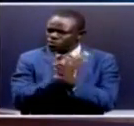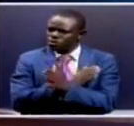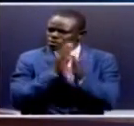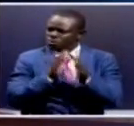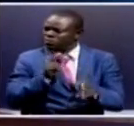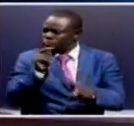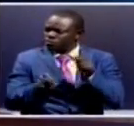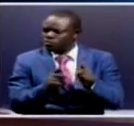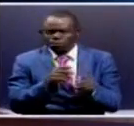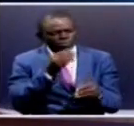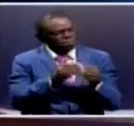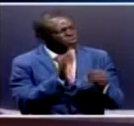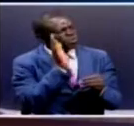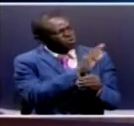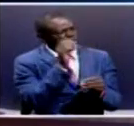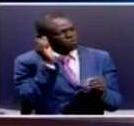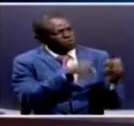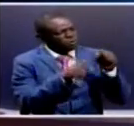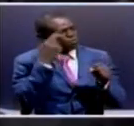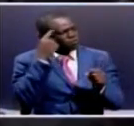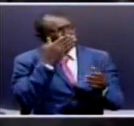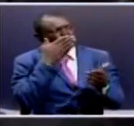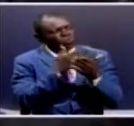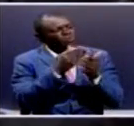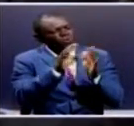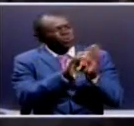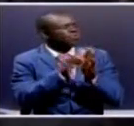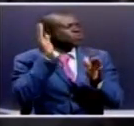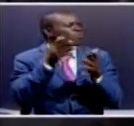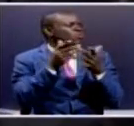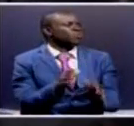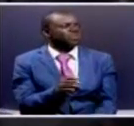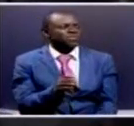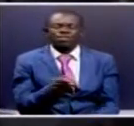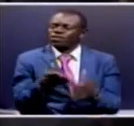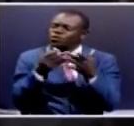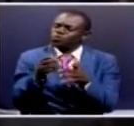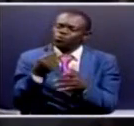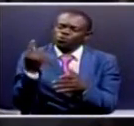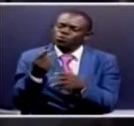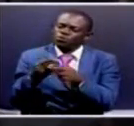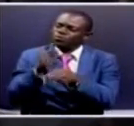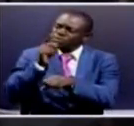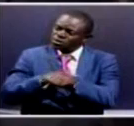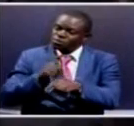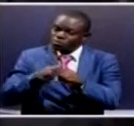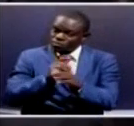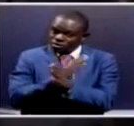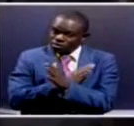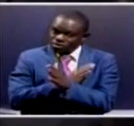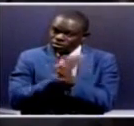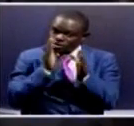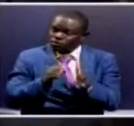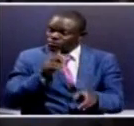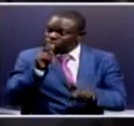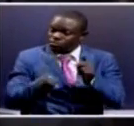good constitution will have been lost at that point. It will just be a temporary loss. It will just be a temporary loss. But the Zambian people then will know that we are